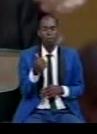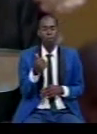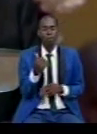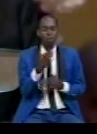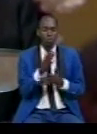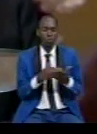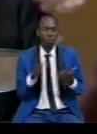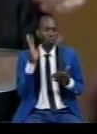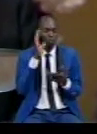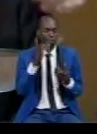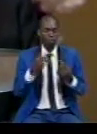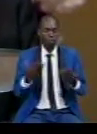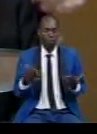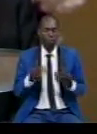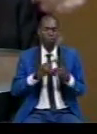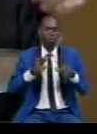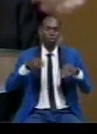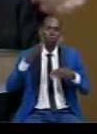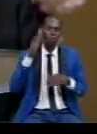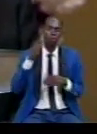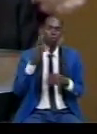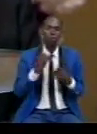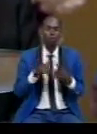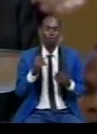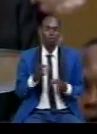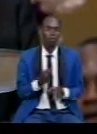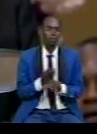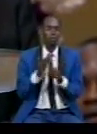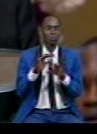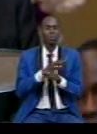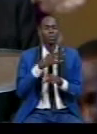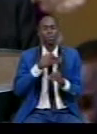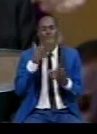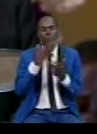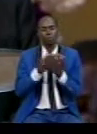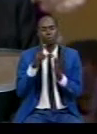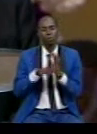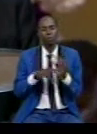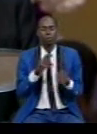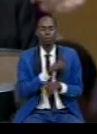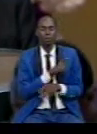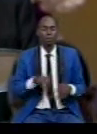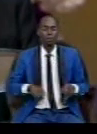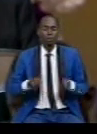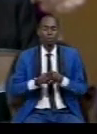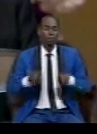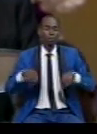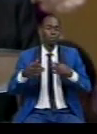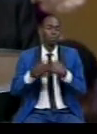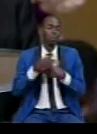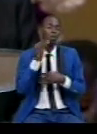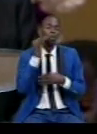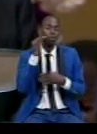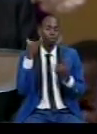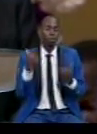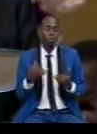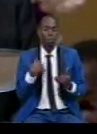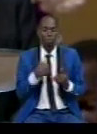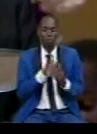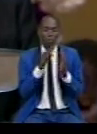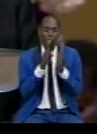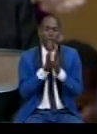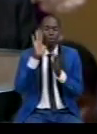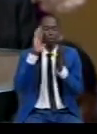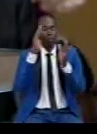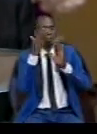here to testify to the faithfulness and the goodness of the Lord. As we go now, we pray your presence will go with